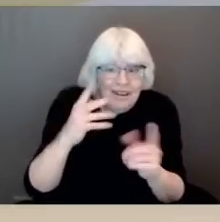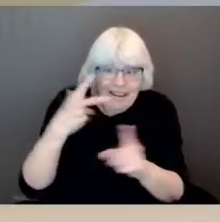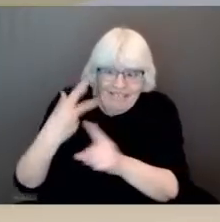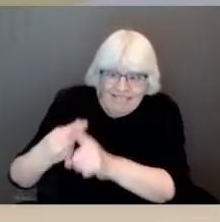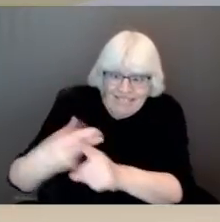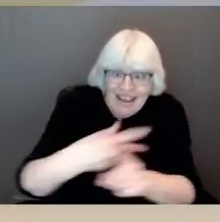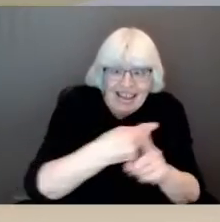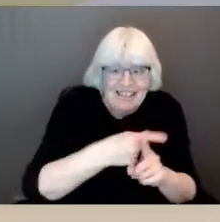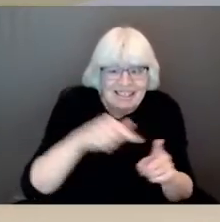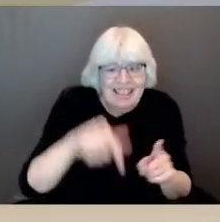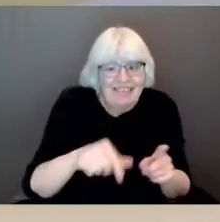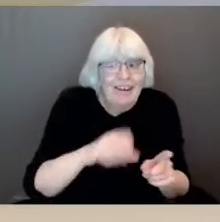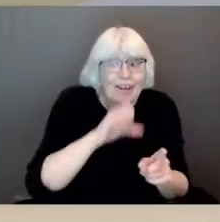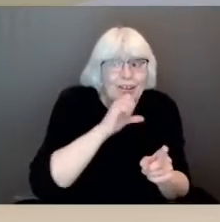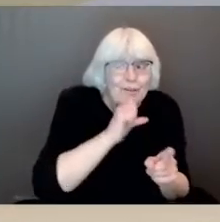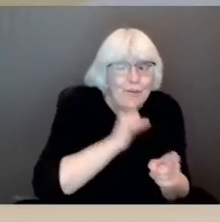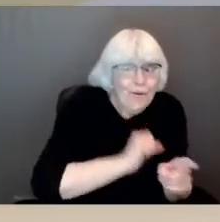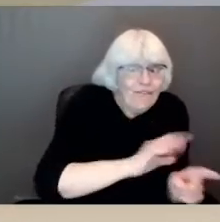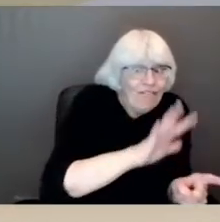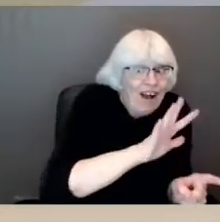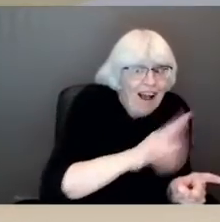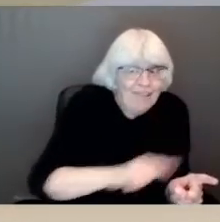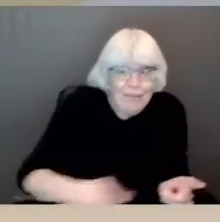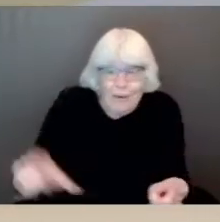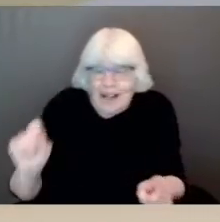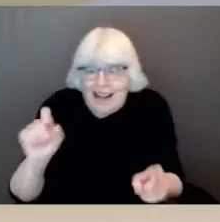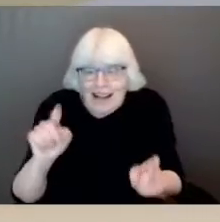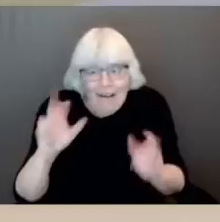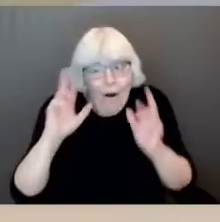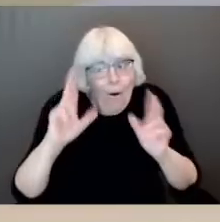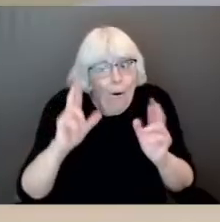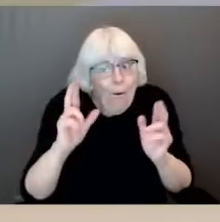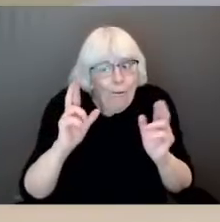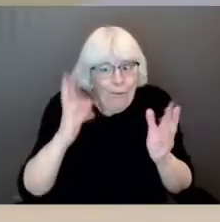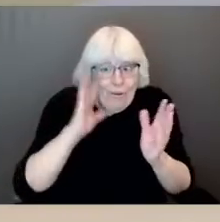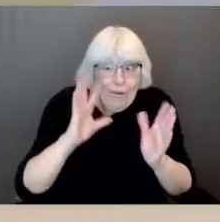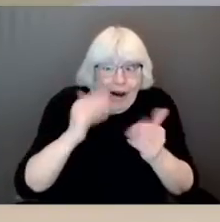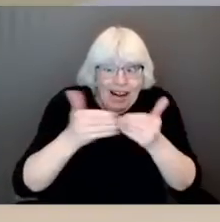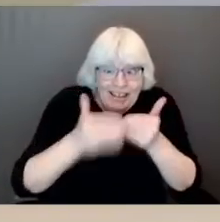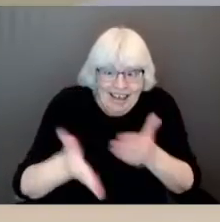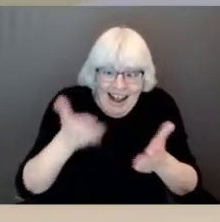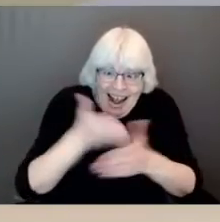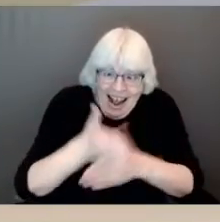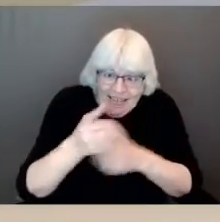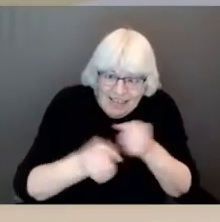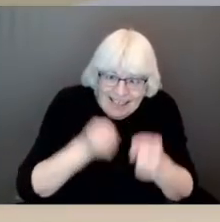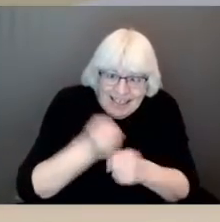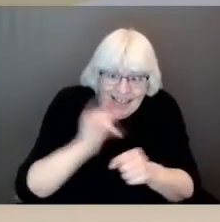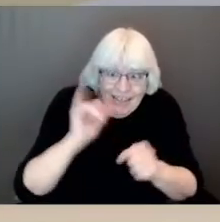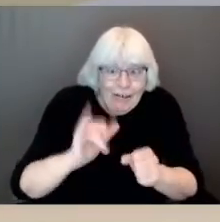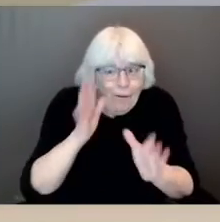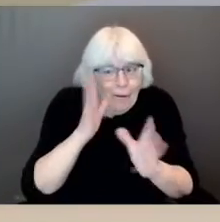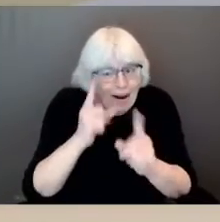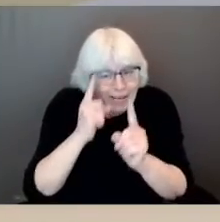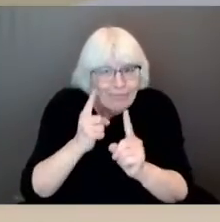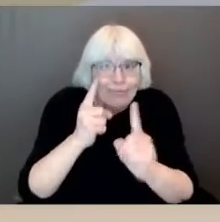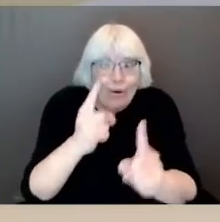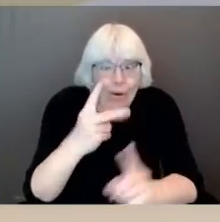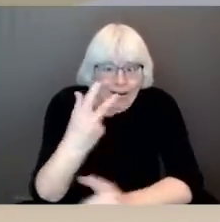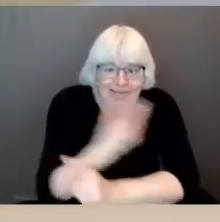11-year-olds possibly before the end of the year, so, which would be great. Just to